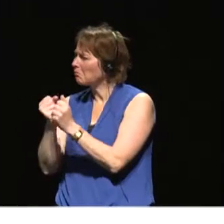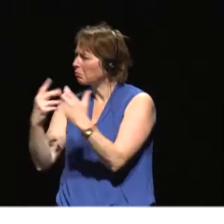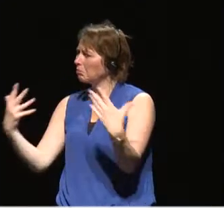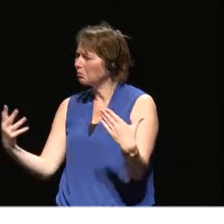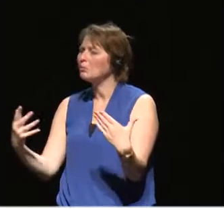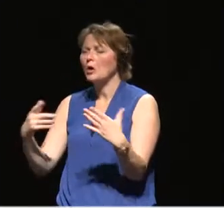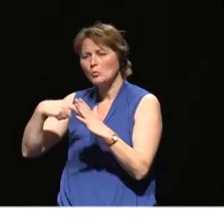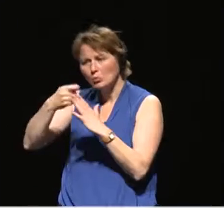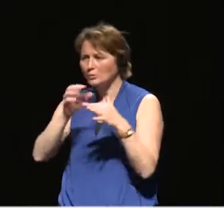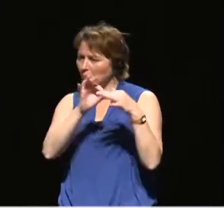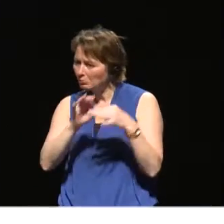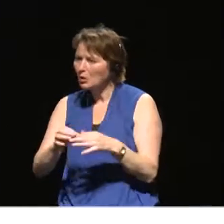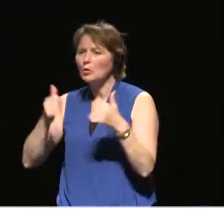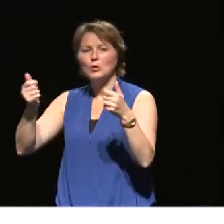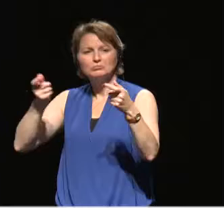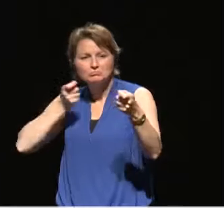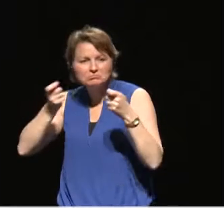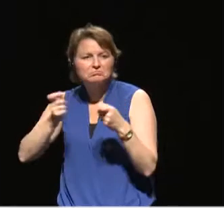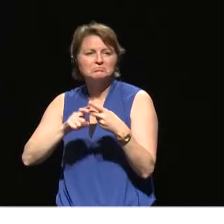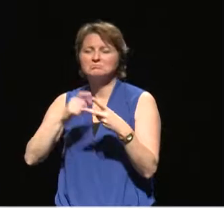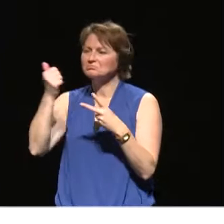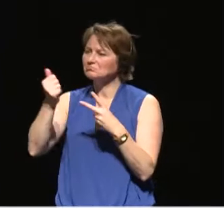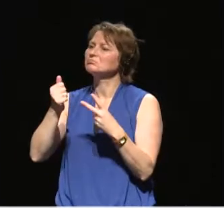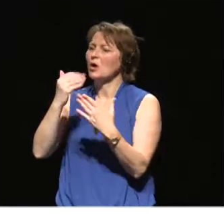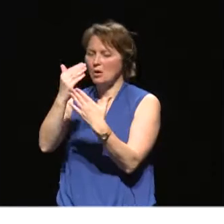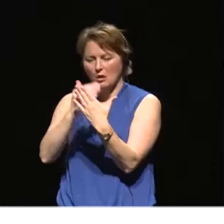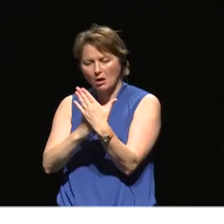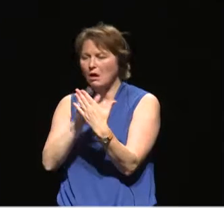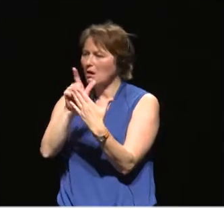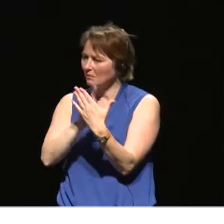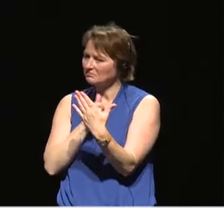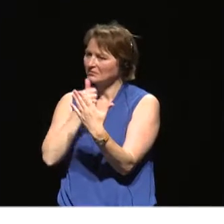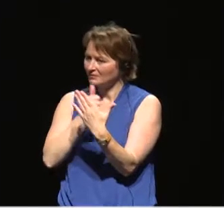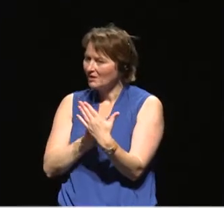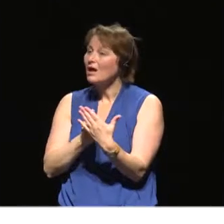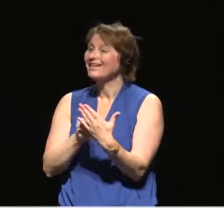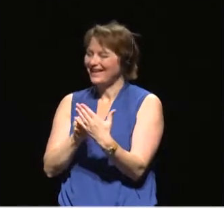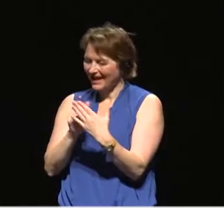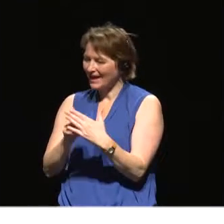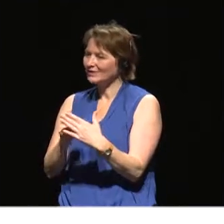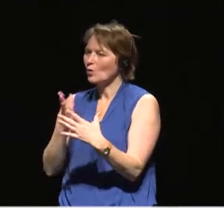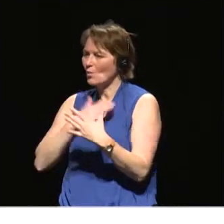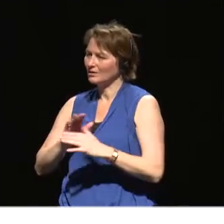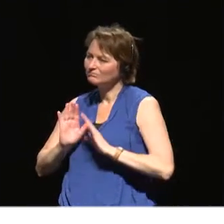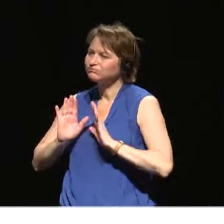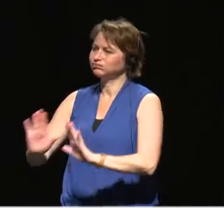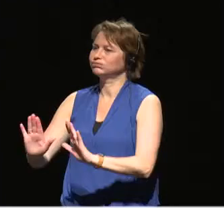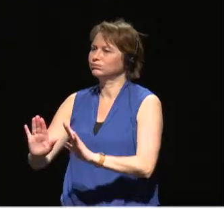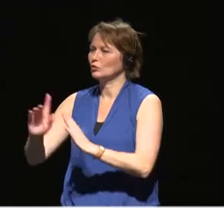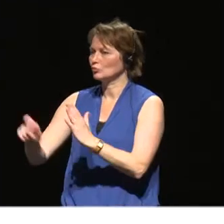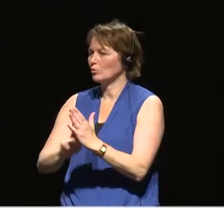good governance, rule of law, and anti-corruption. So these